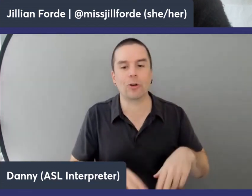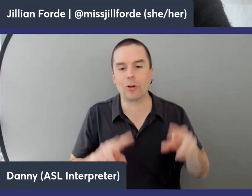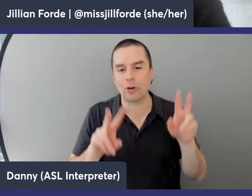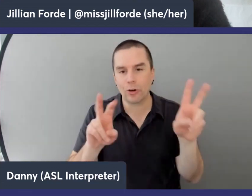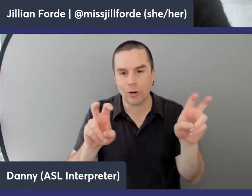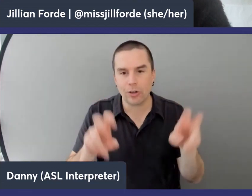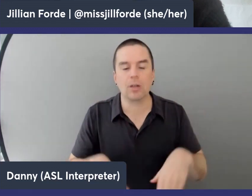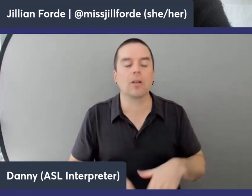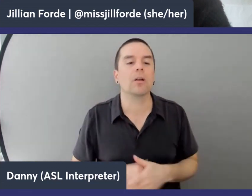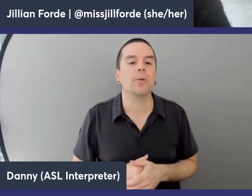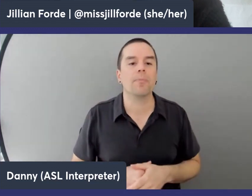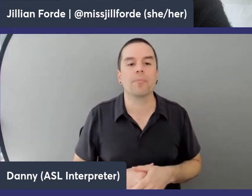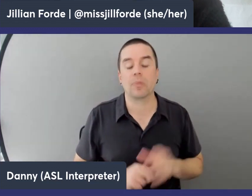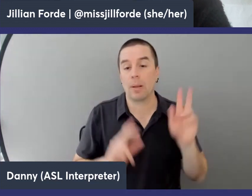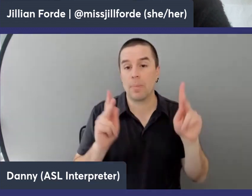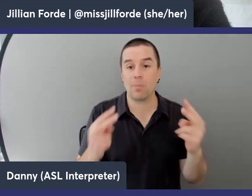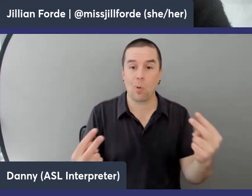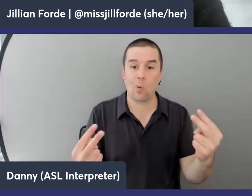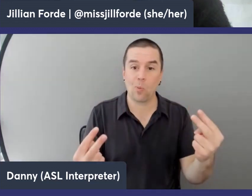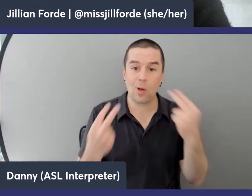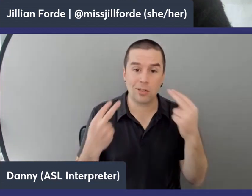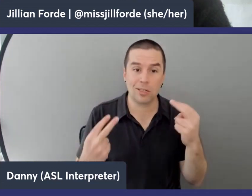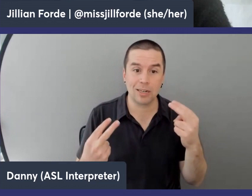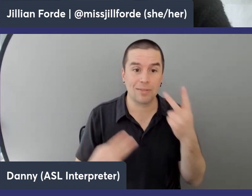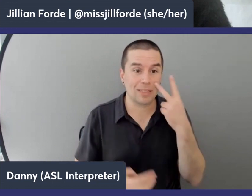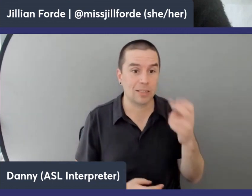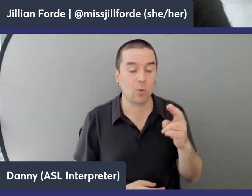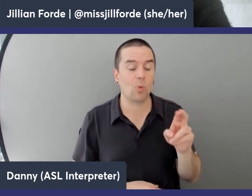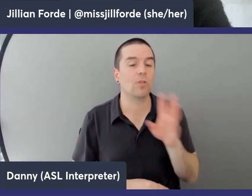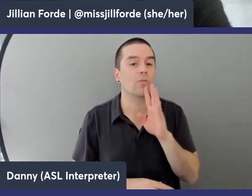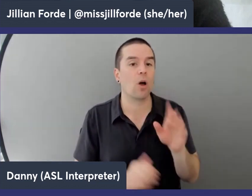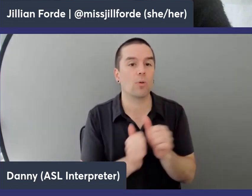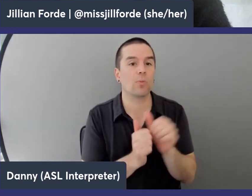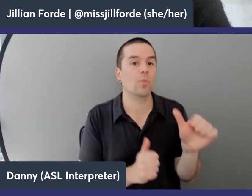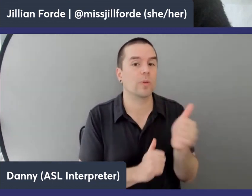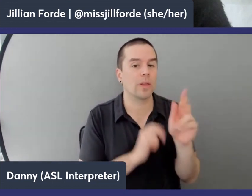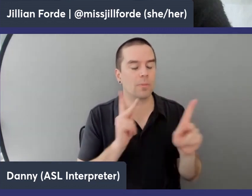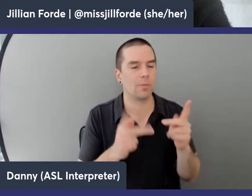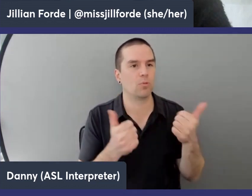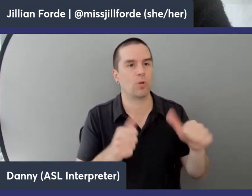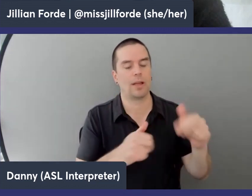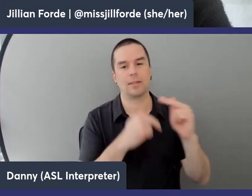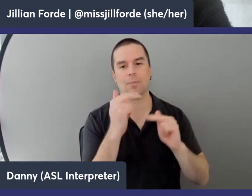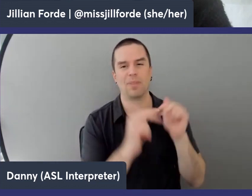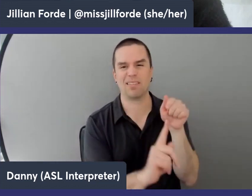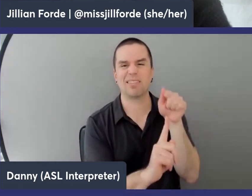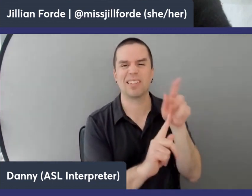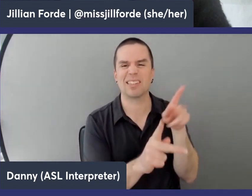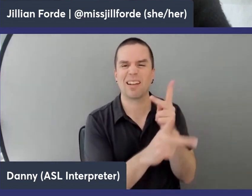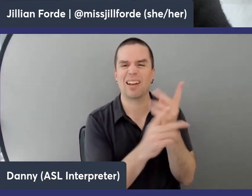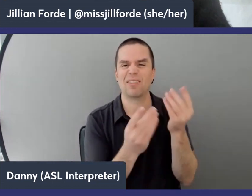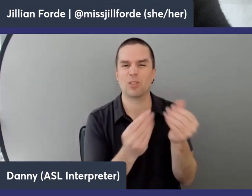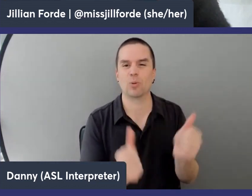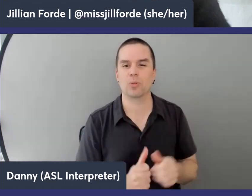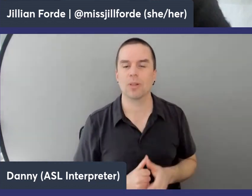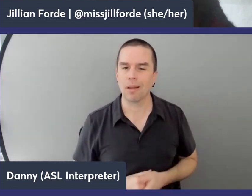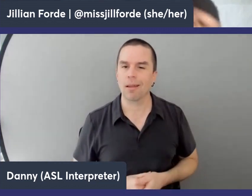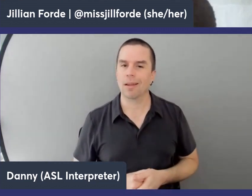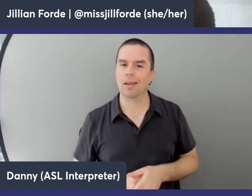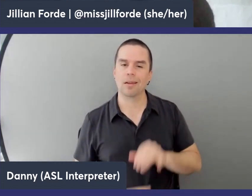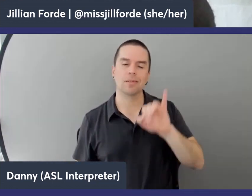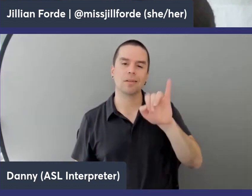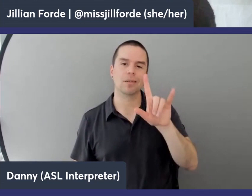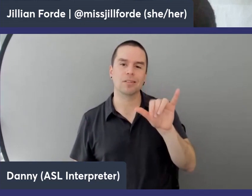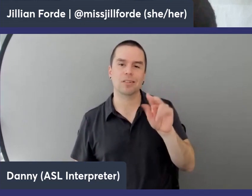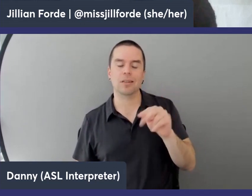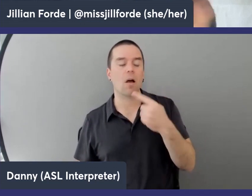people, people watching this have seen, or people that have talked to other people that are trying to build those sorts of solutions. It's so fascinating learning